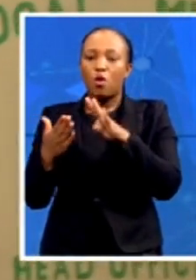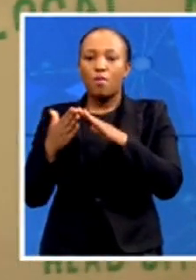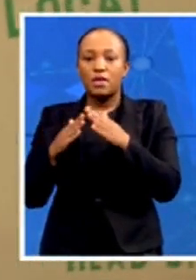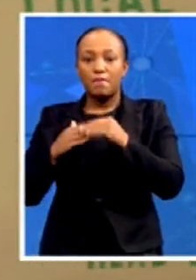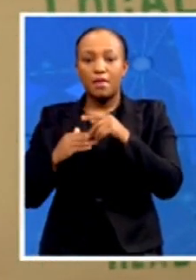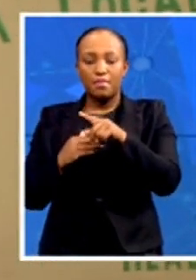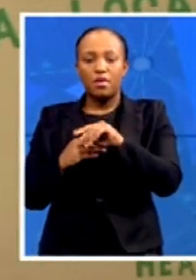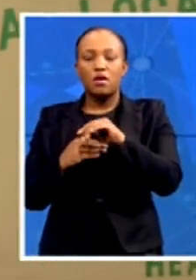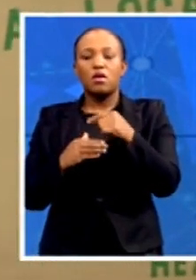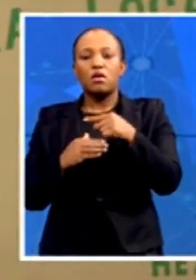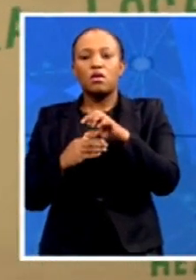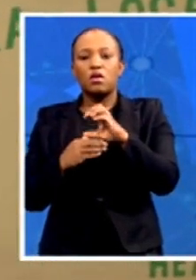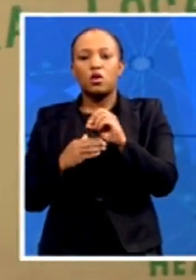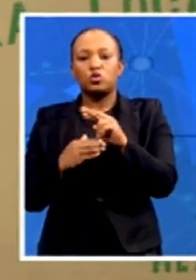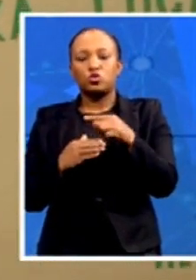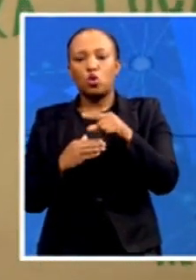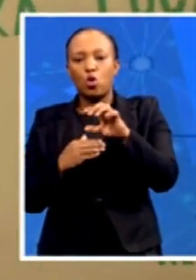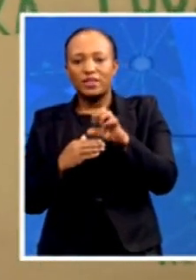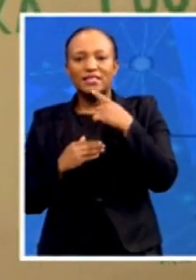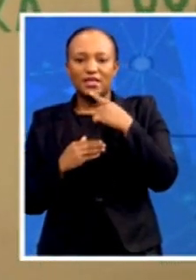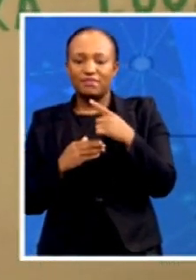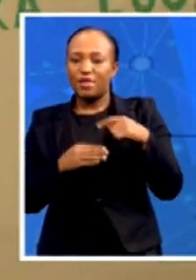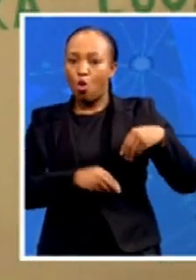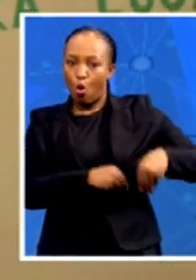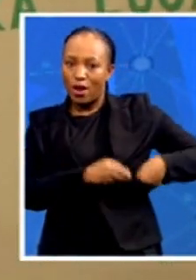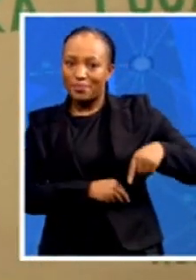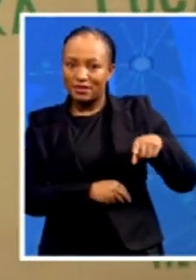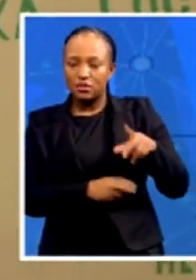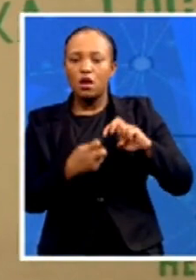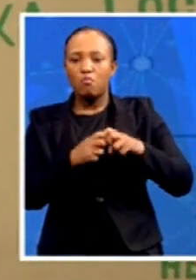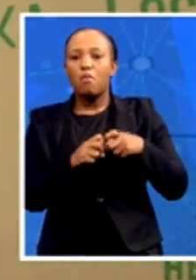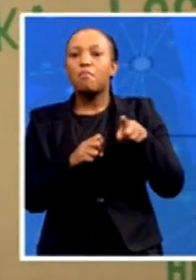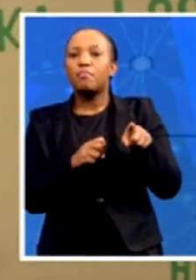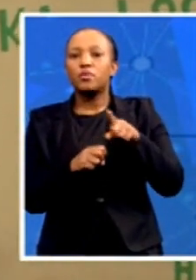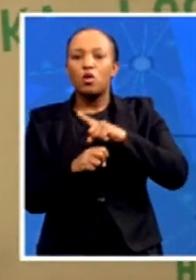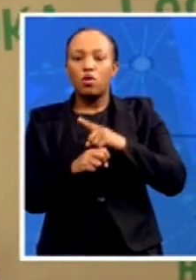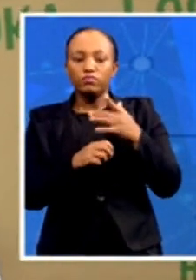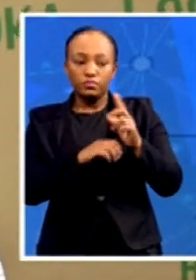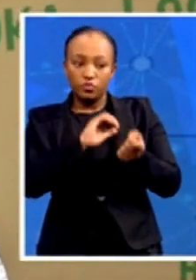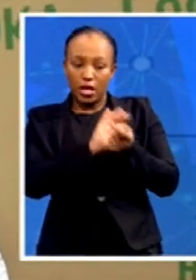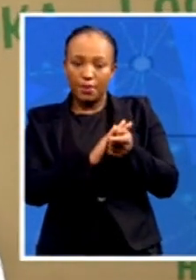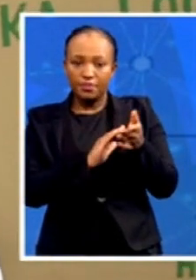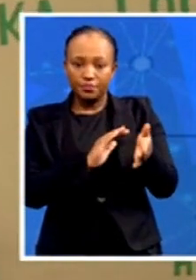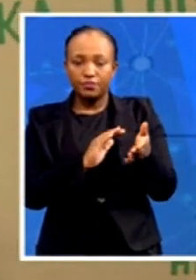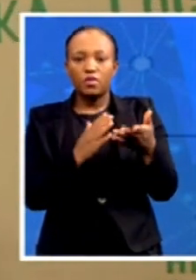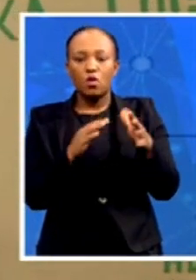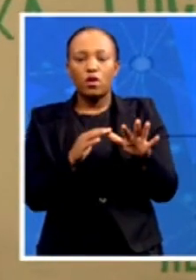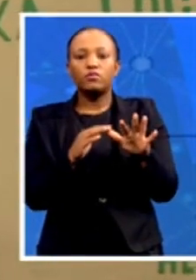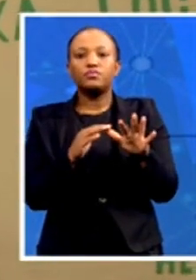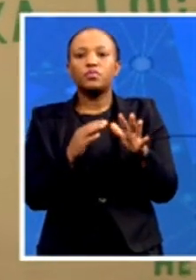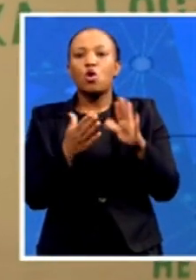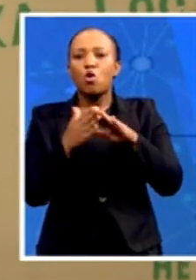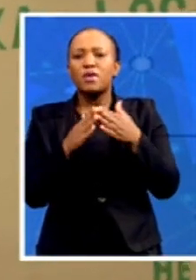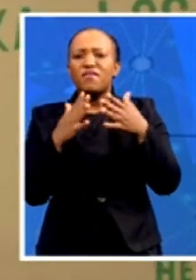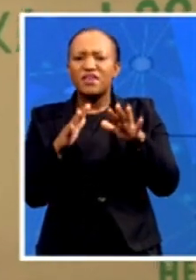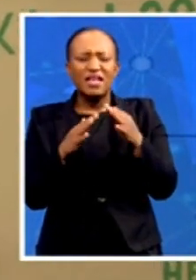that corruption is the main ingredient for what is transpiring here after the community has spent around 3 weeks without access to